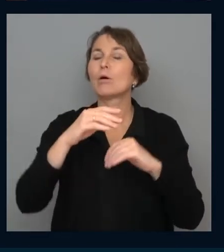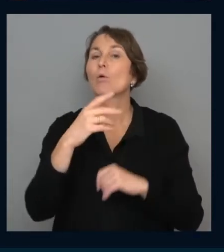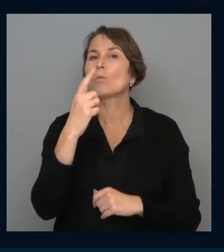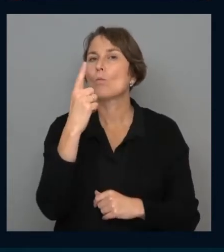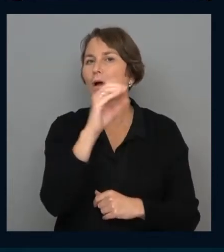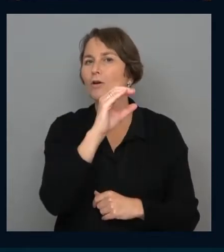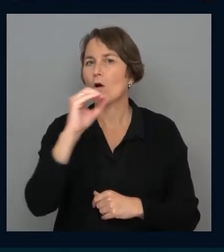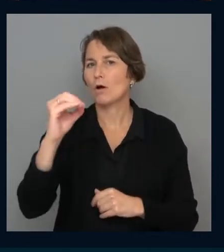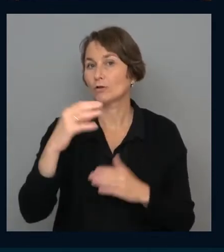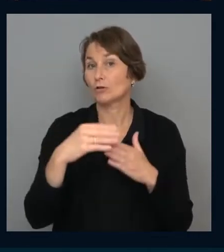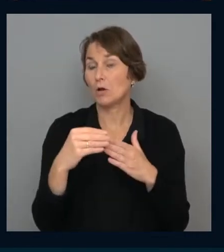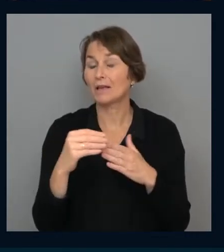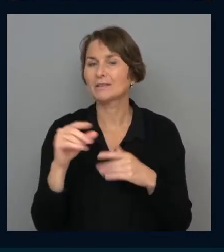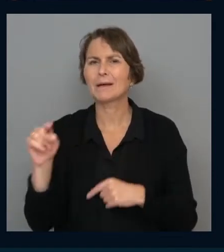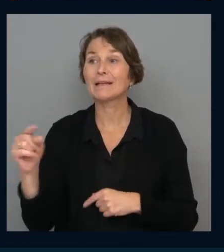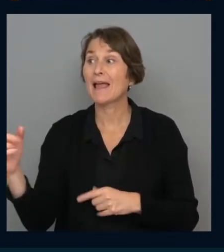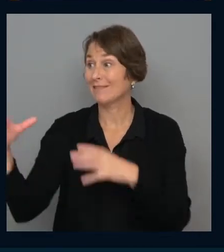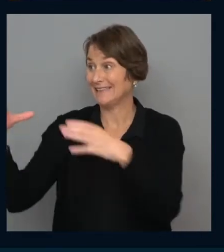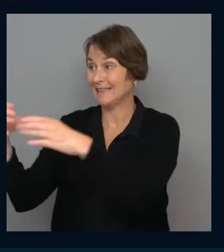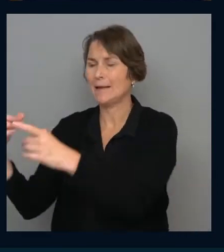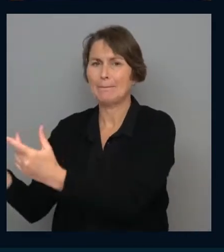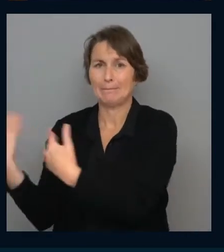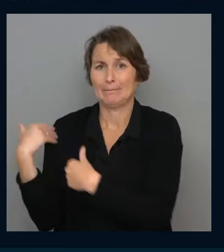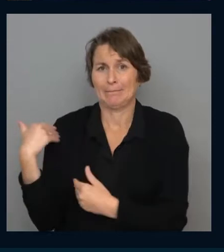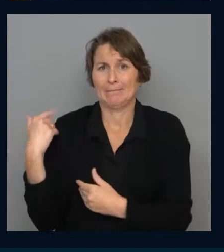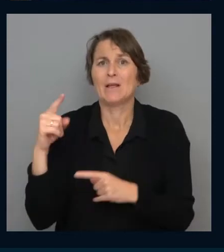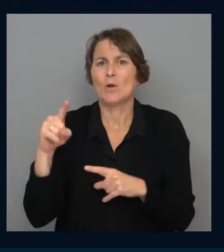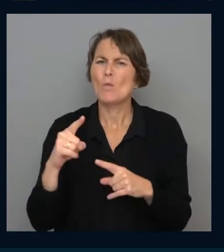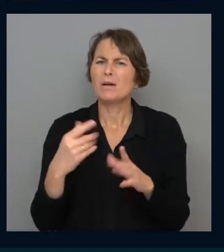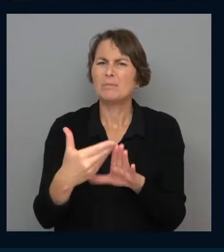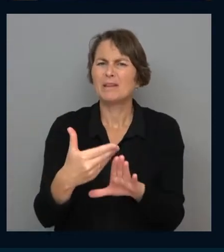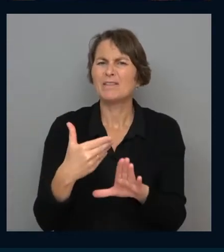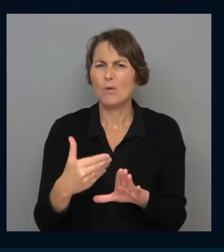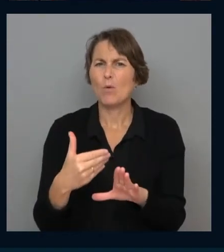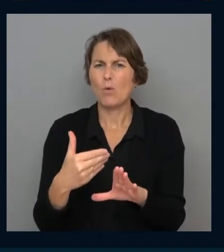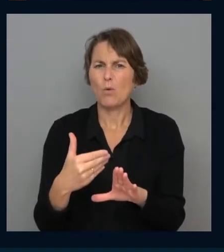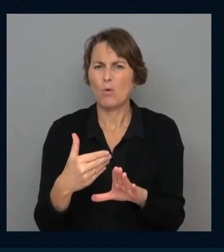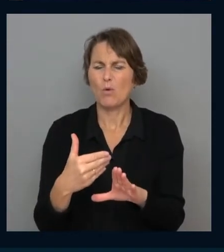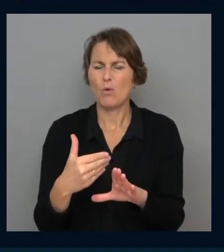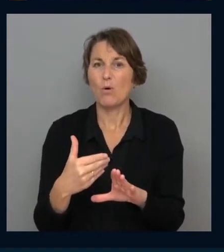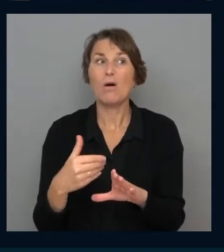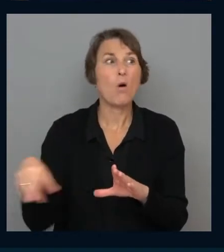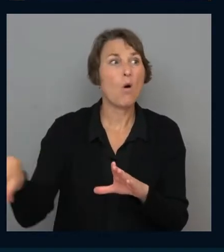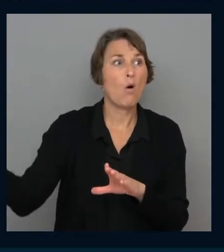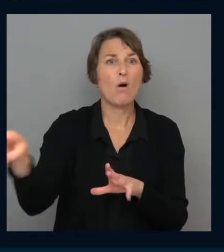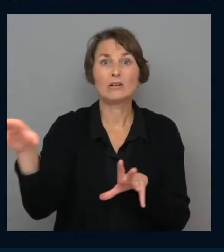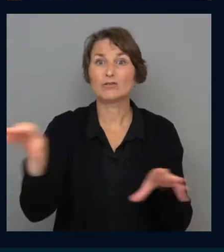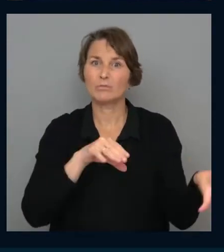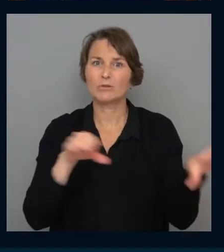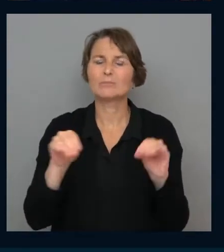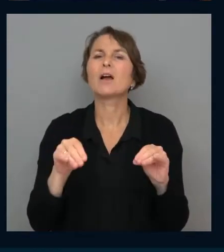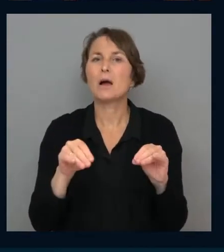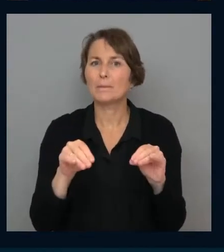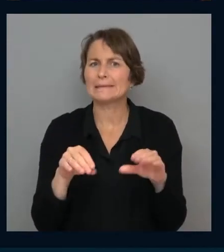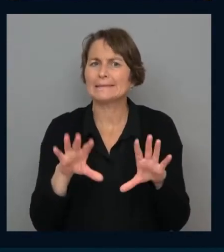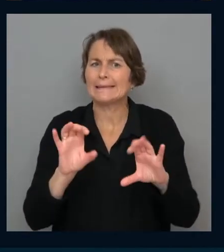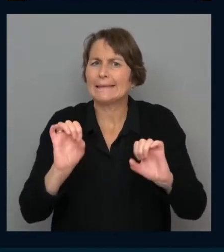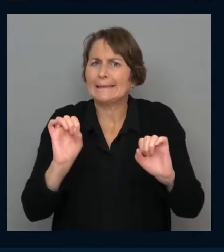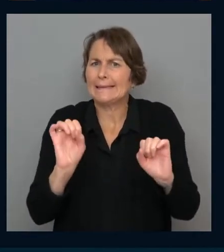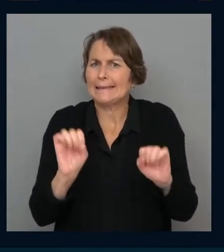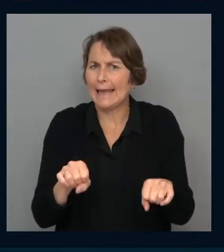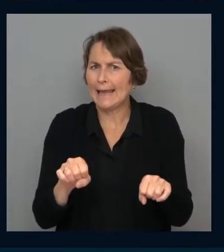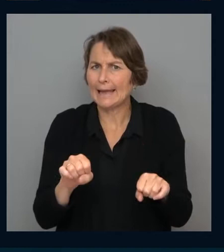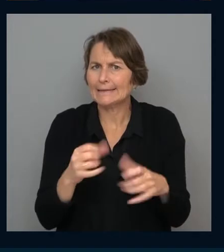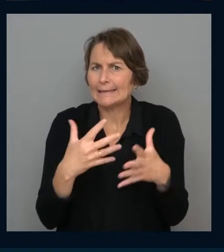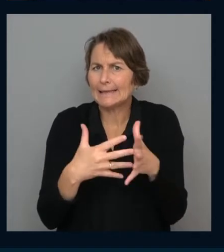weekend. We have a 3-day weekend coming up, and, I'd like to run a test. What if we increase our shipping threshold? What effect is that going